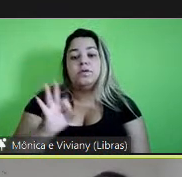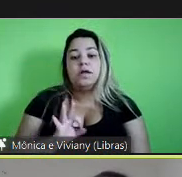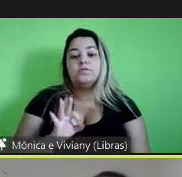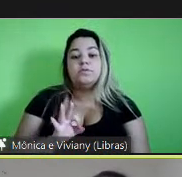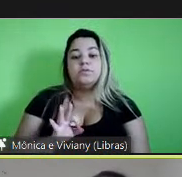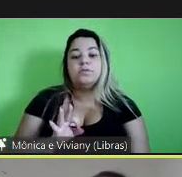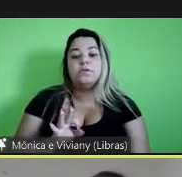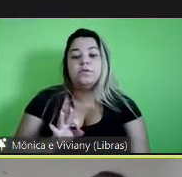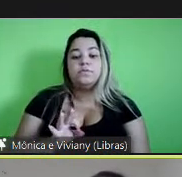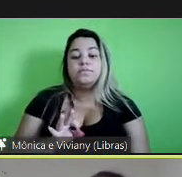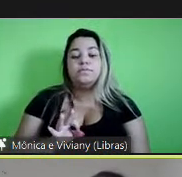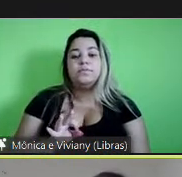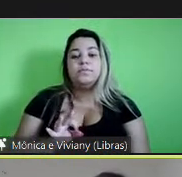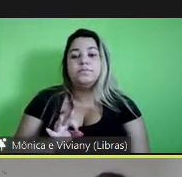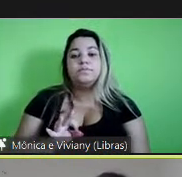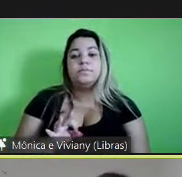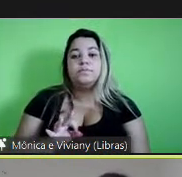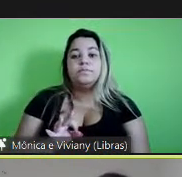3.5% to